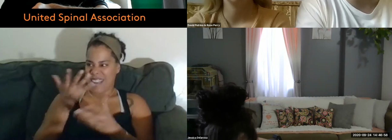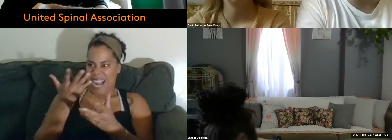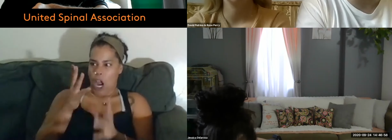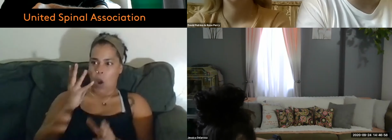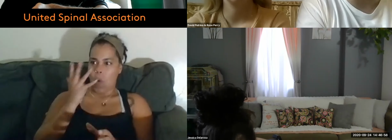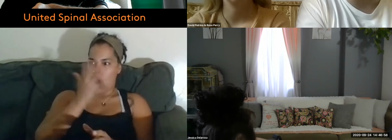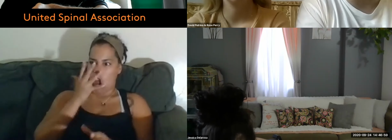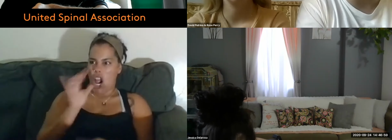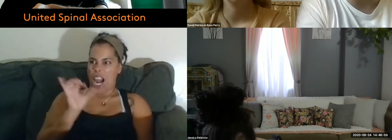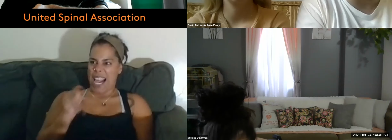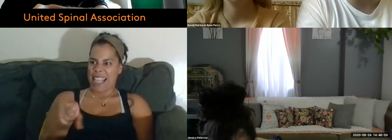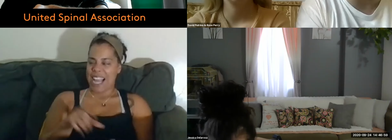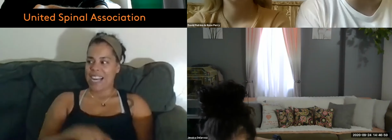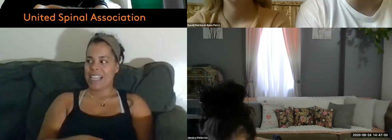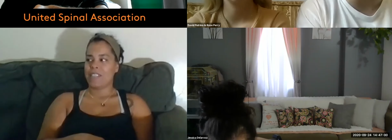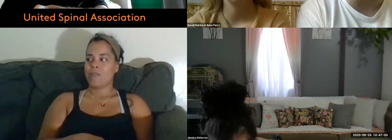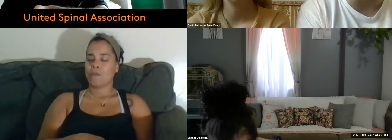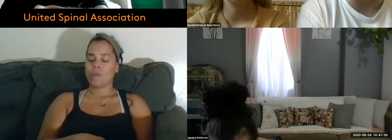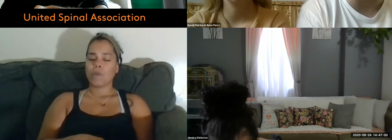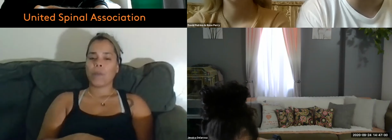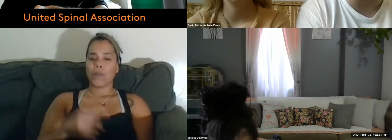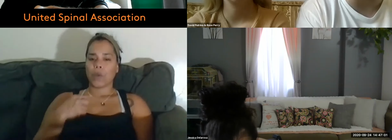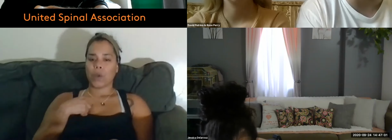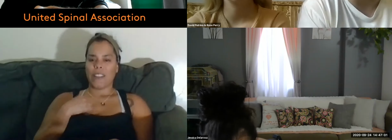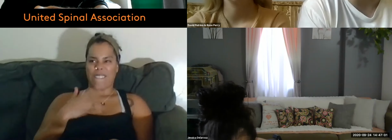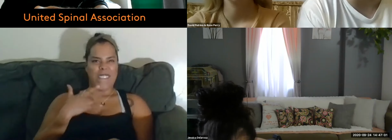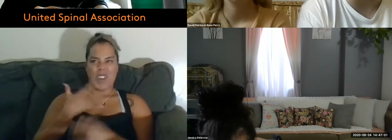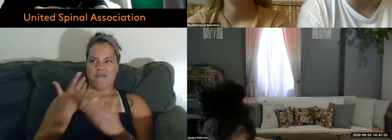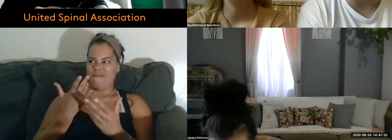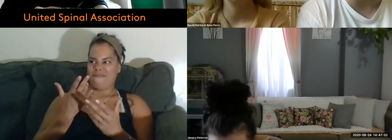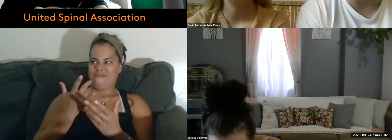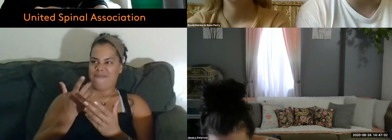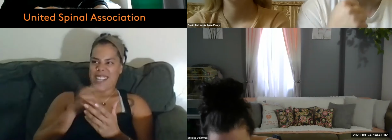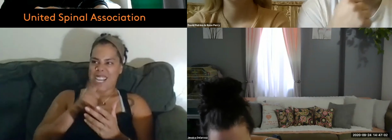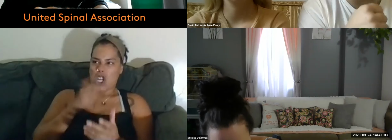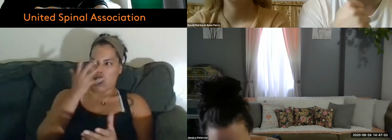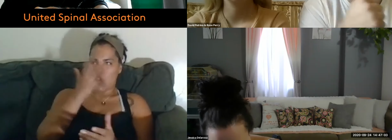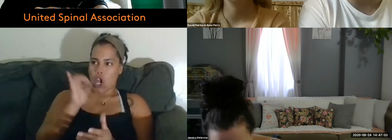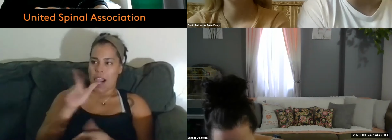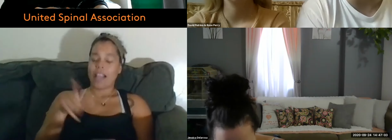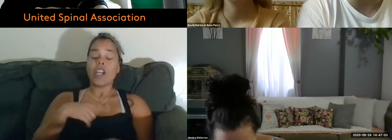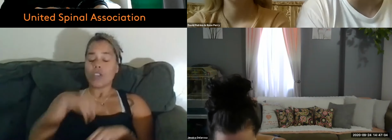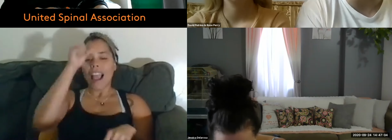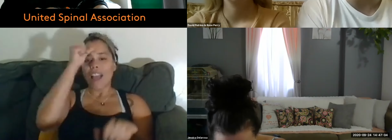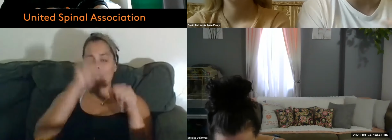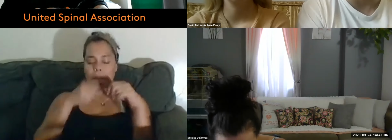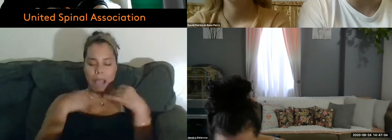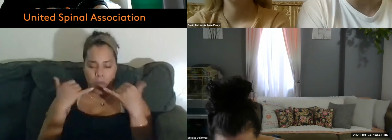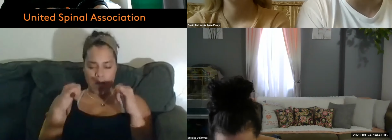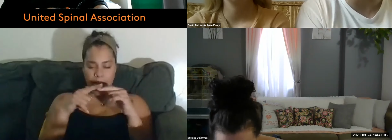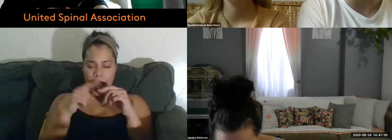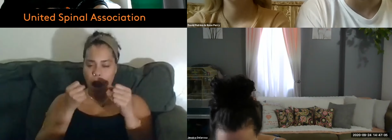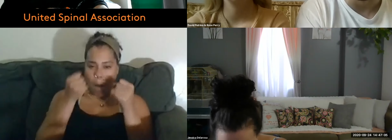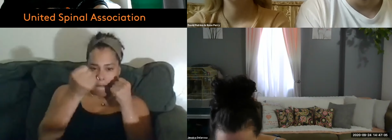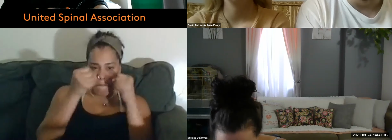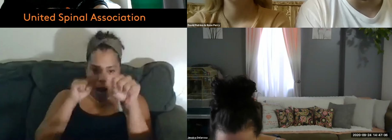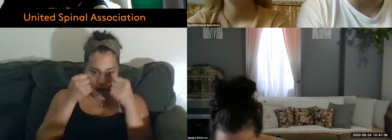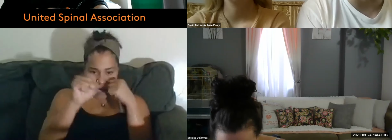so I started playing with the Wii, and I remember I was doing the Wii boxing game, and I remember getting really out of